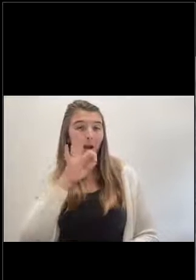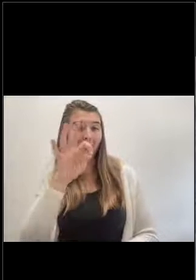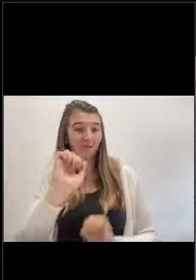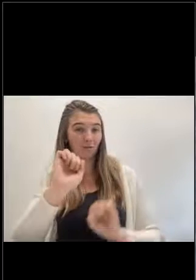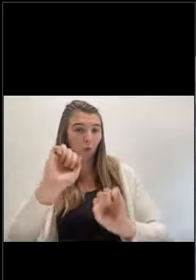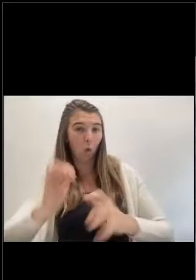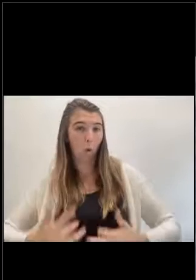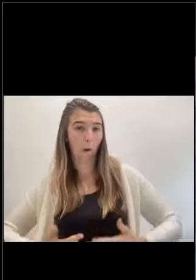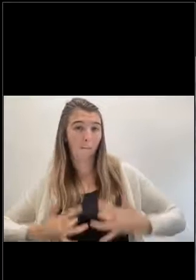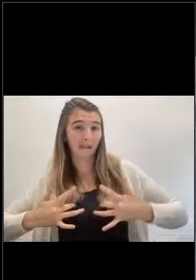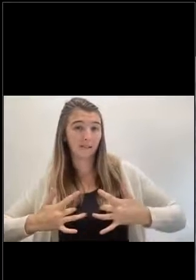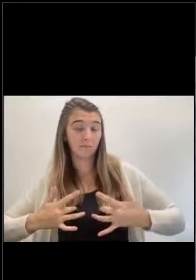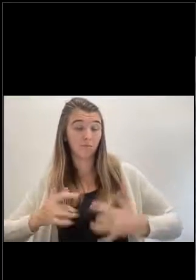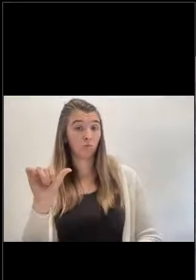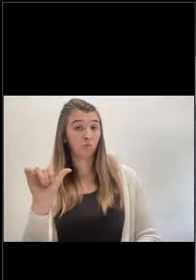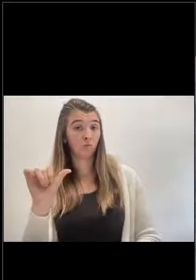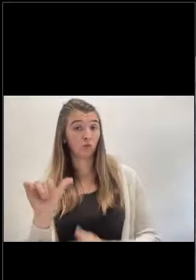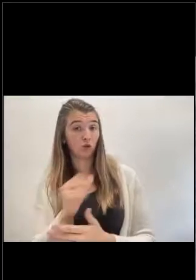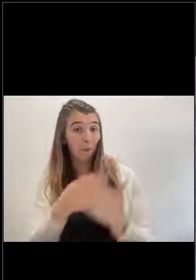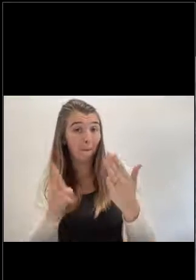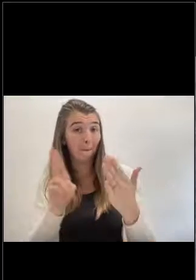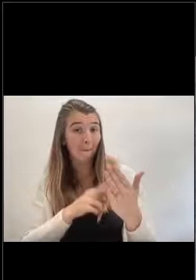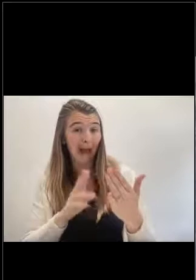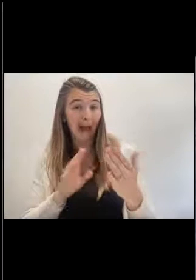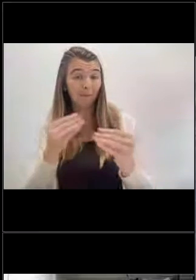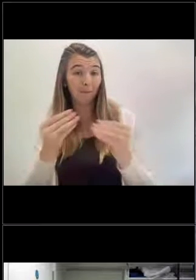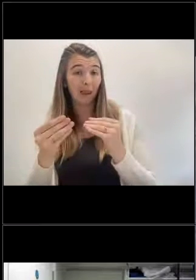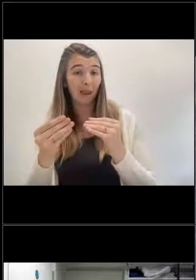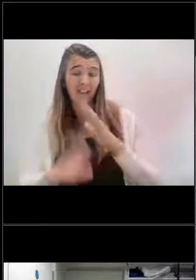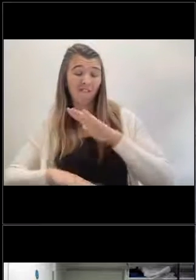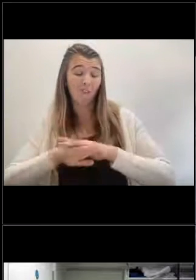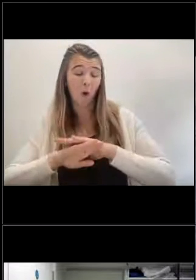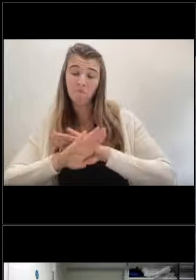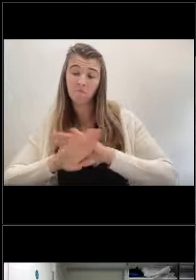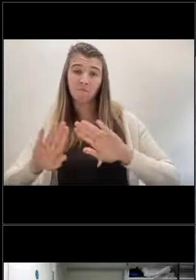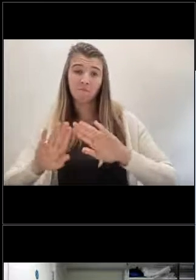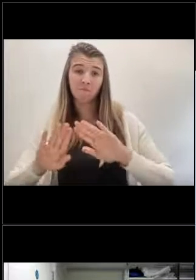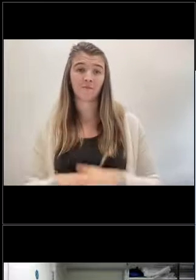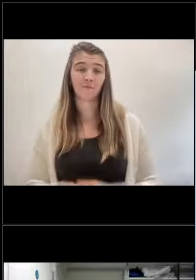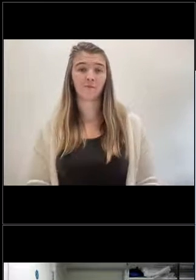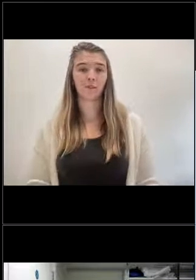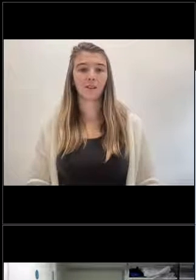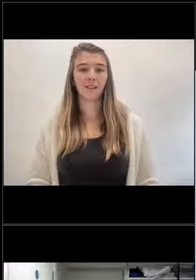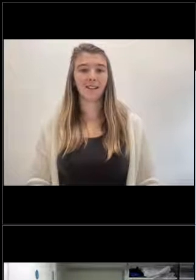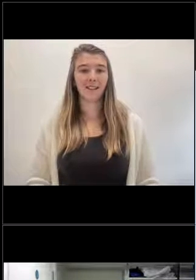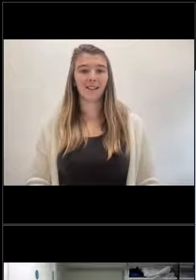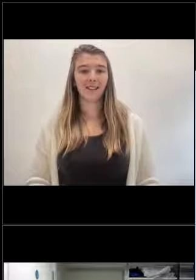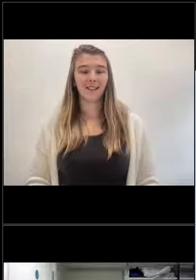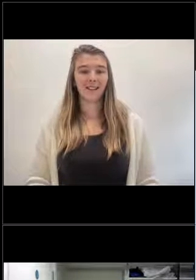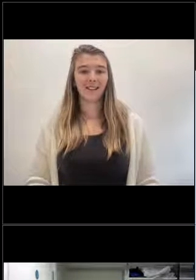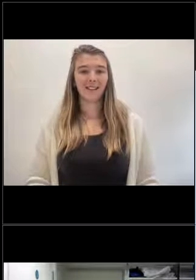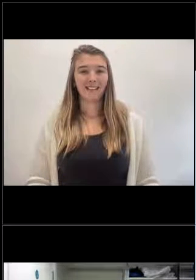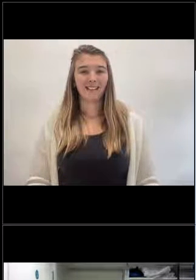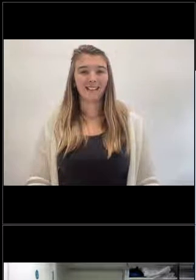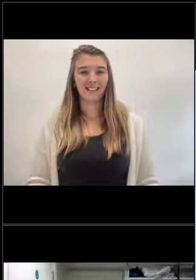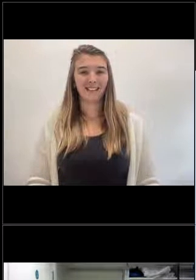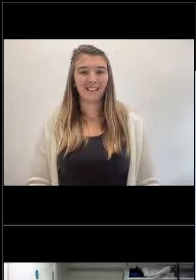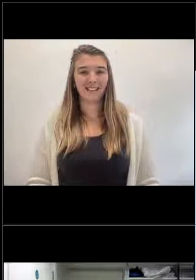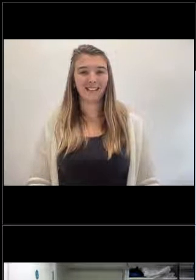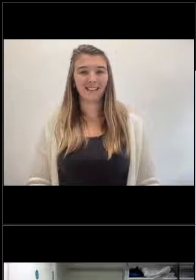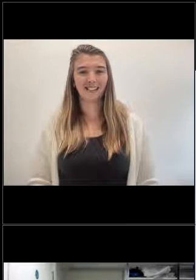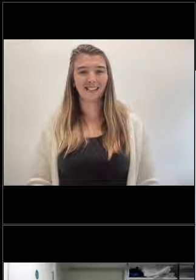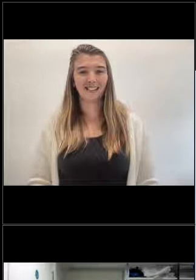ban all plastic? So you should get a poll now to pop up, and please let me know just a simple yes or no.